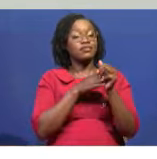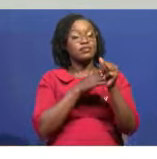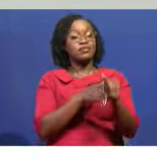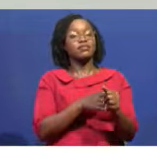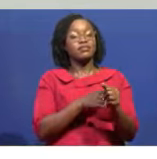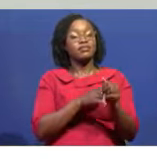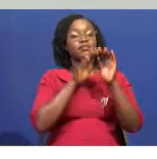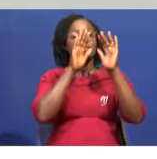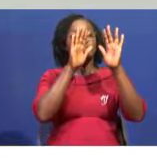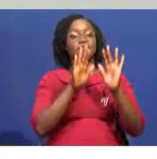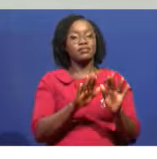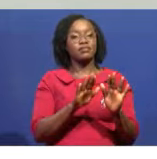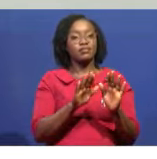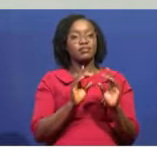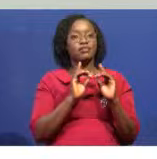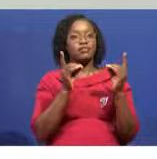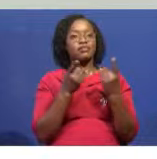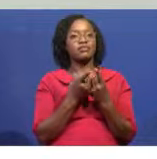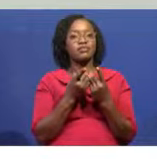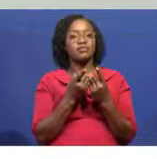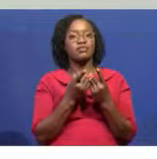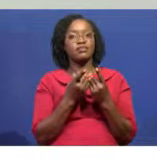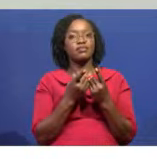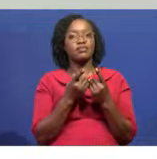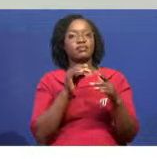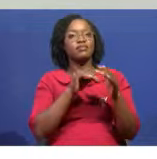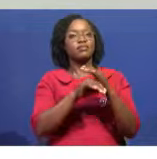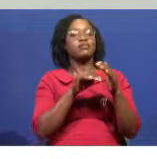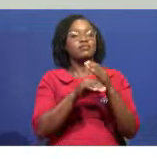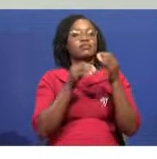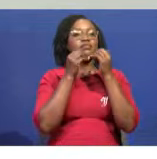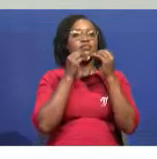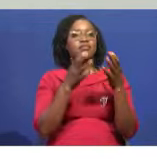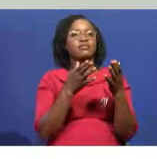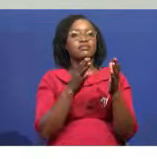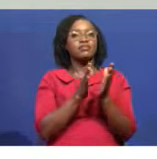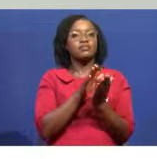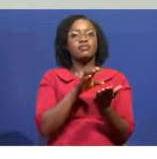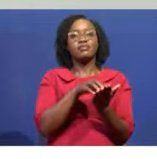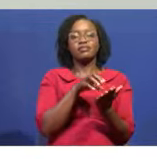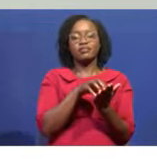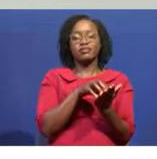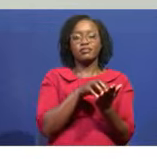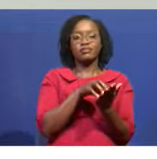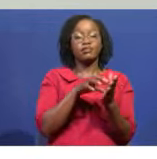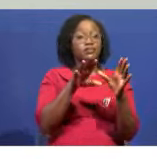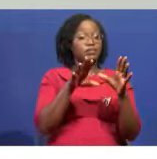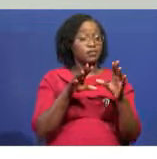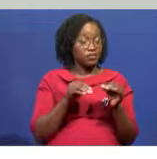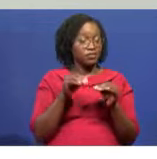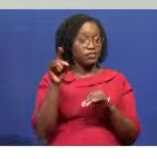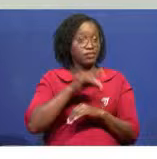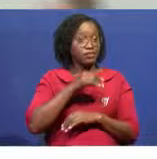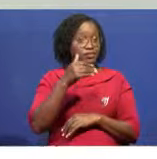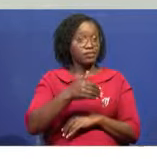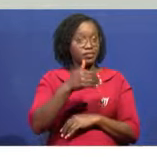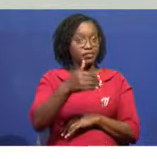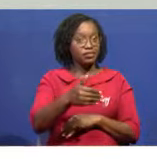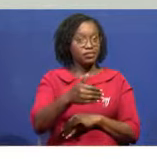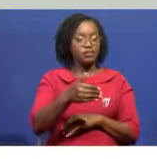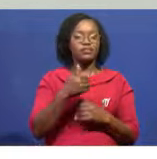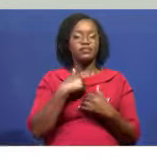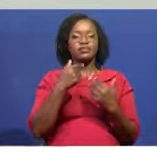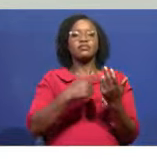very vital department which is charged with access to information, in terms of the cases you receive on a daily basis, if you do